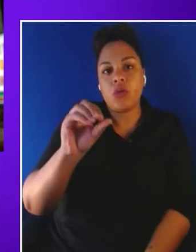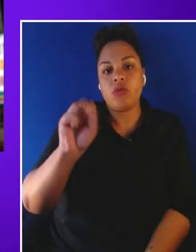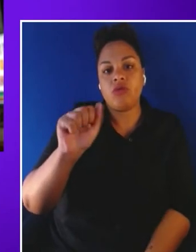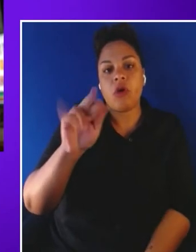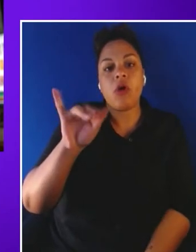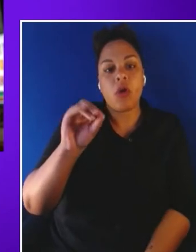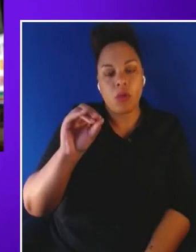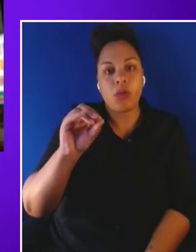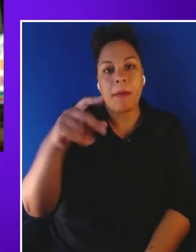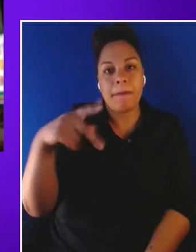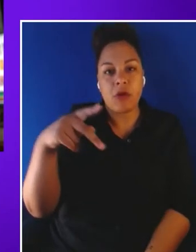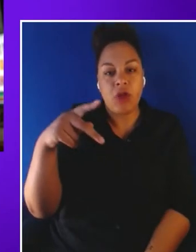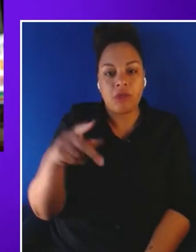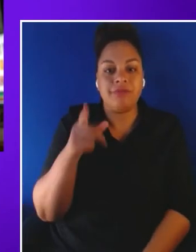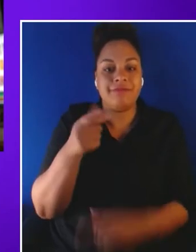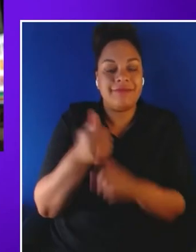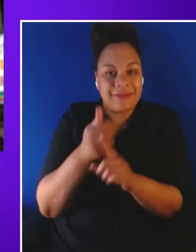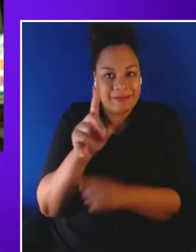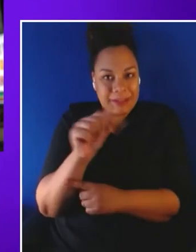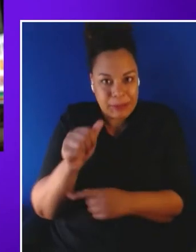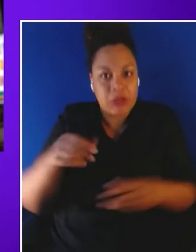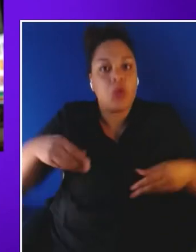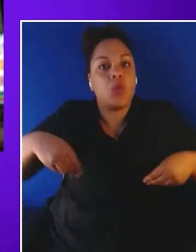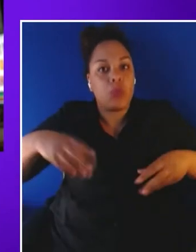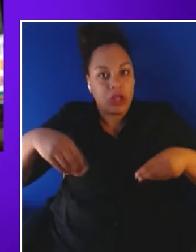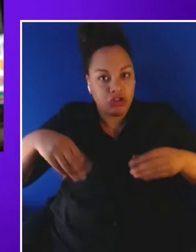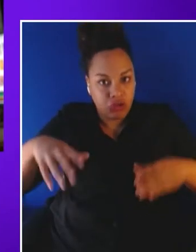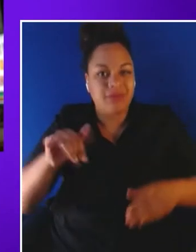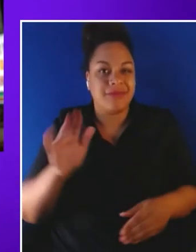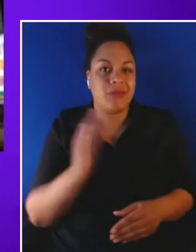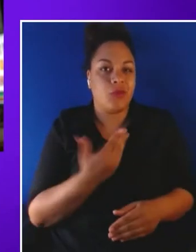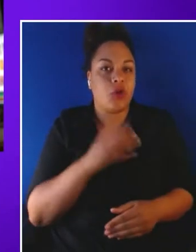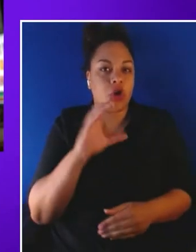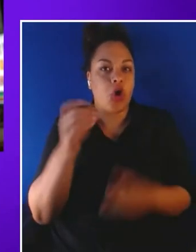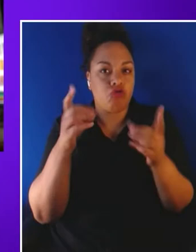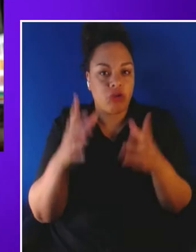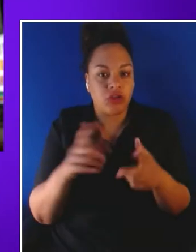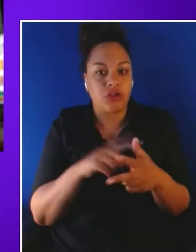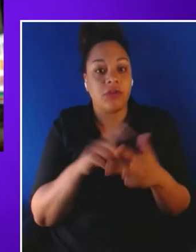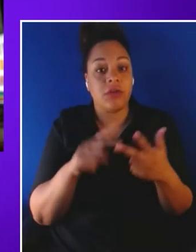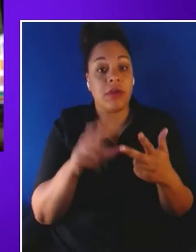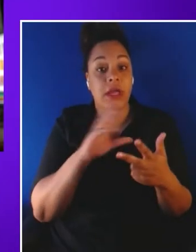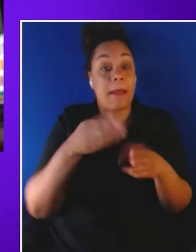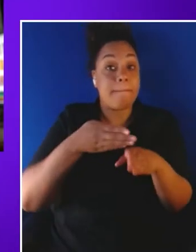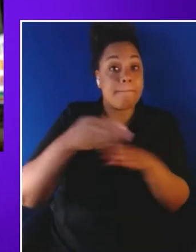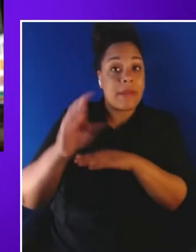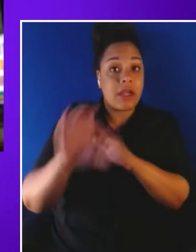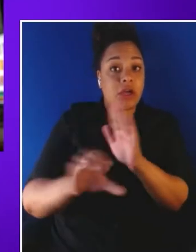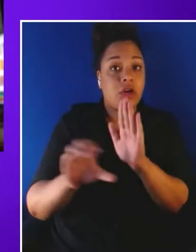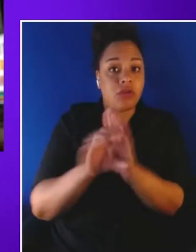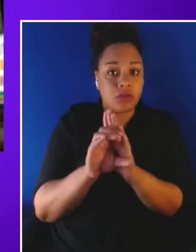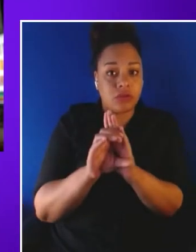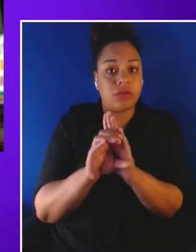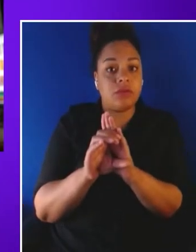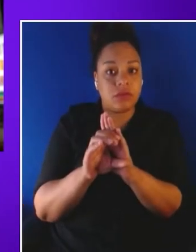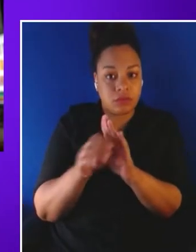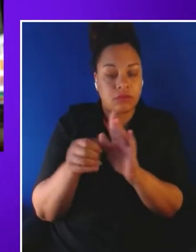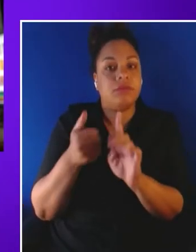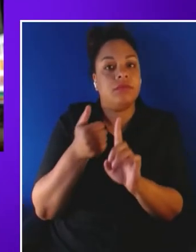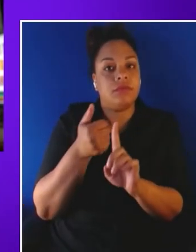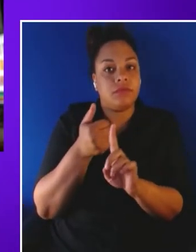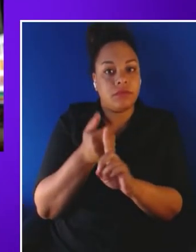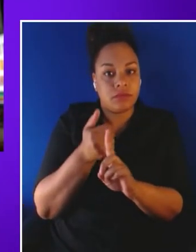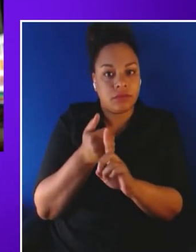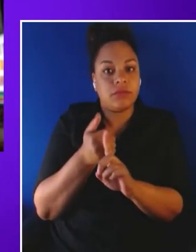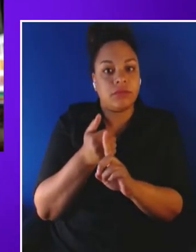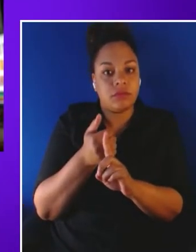She has a disability. She's on a wheelchair also. And the main character also is a